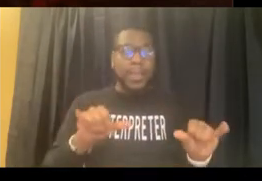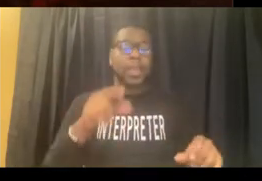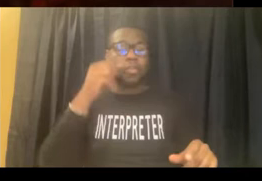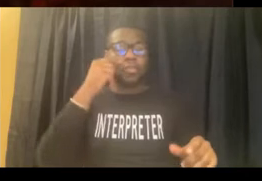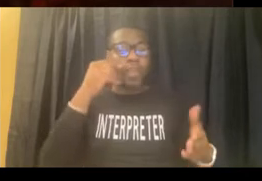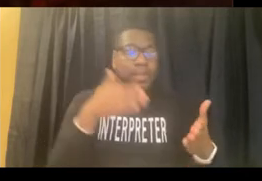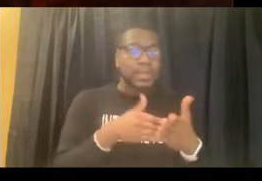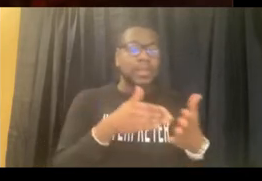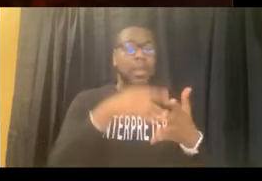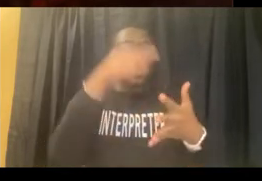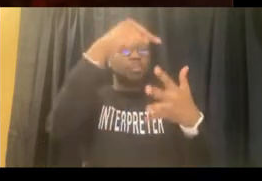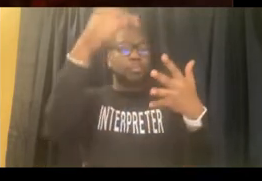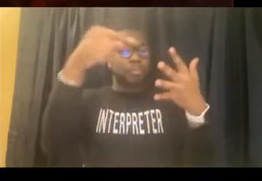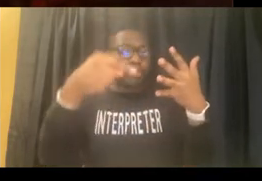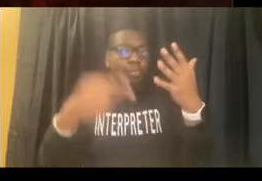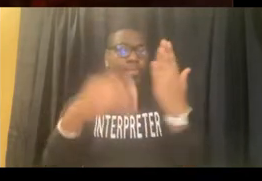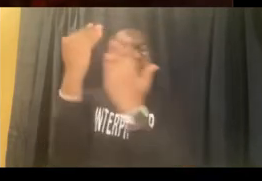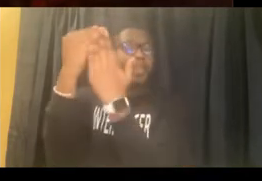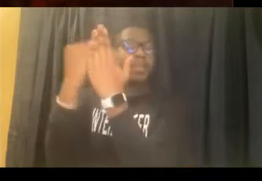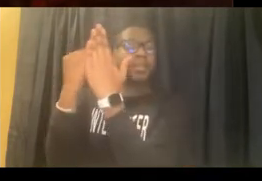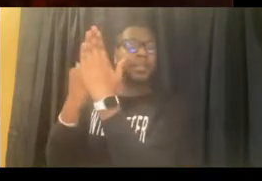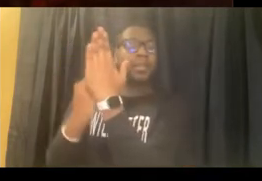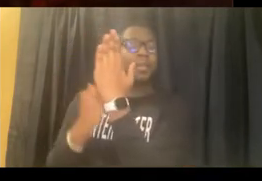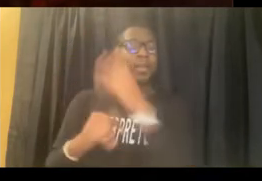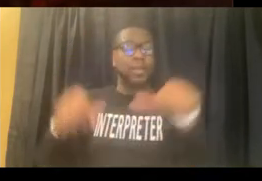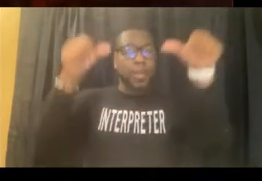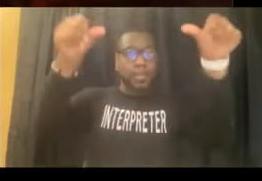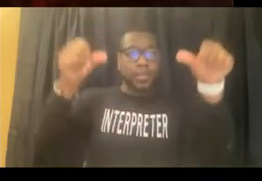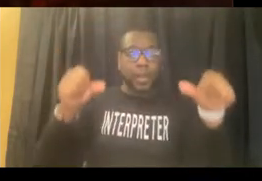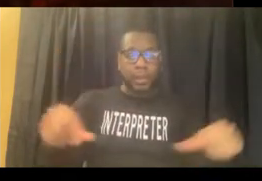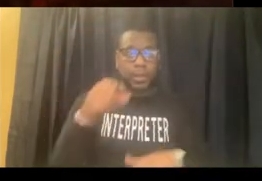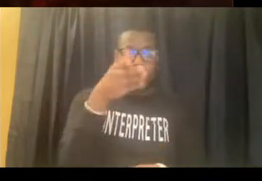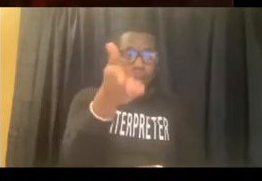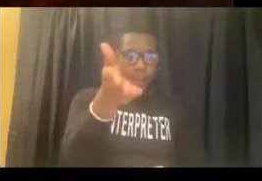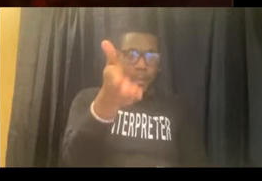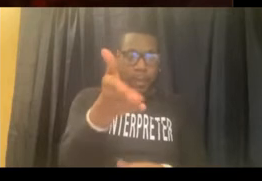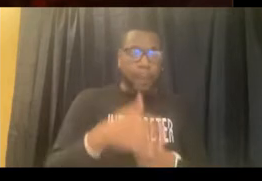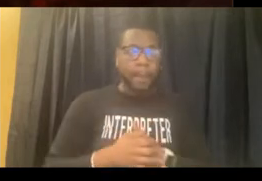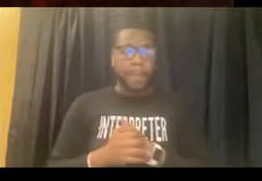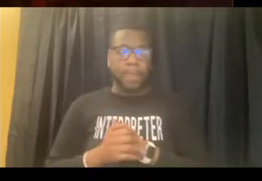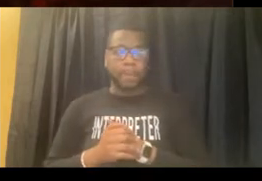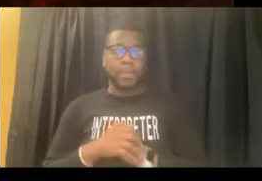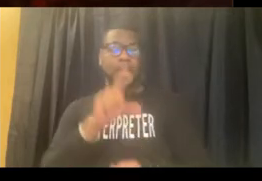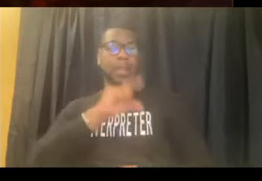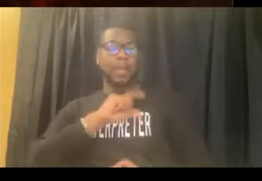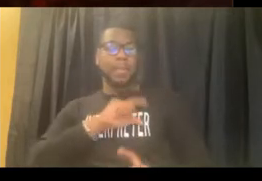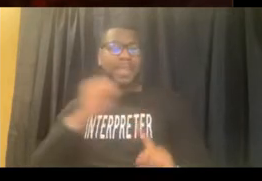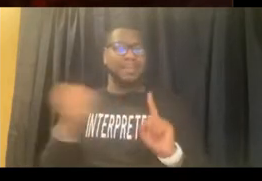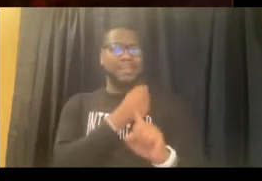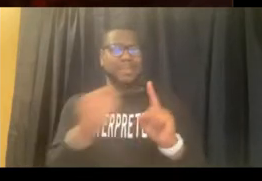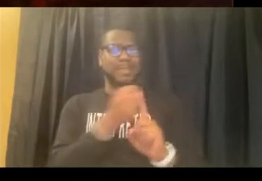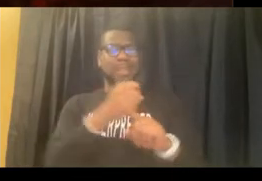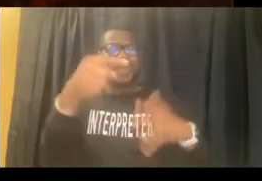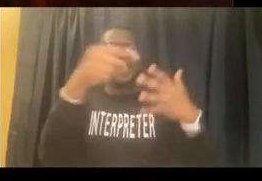threat of harm or injury due to your particular race, witnessing killings of people of color, police brutality, and other traumatic